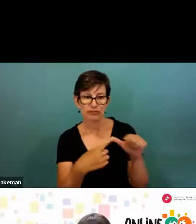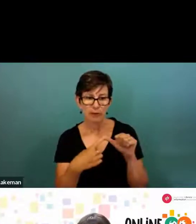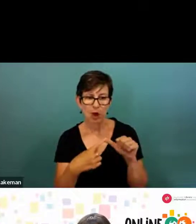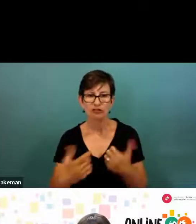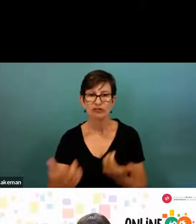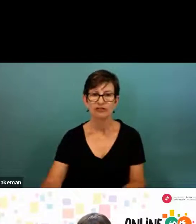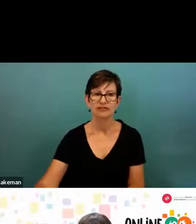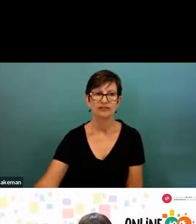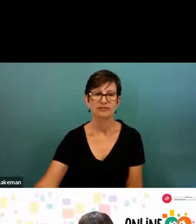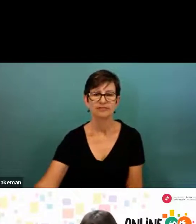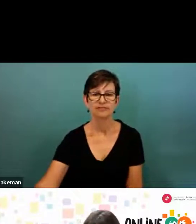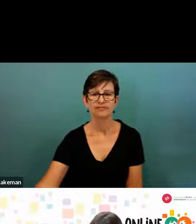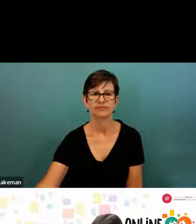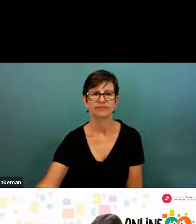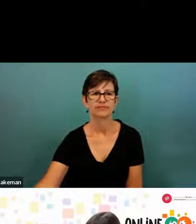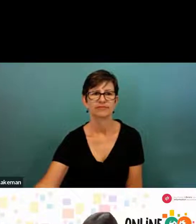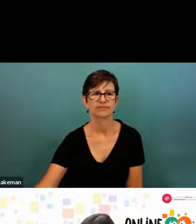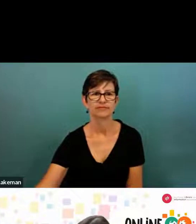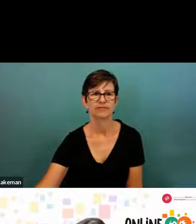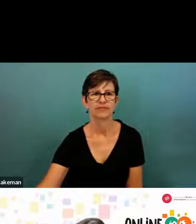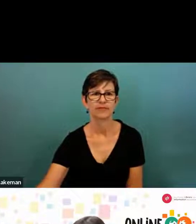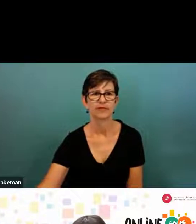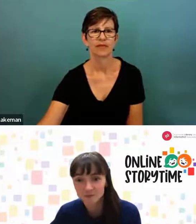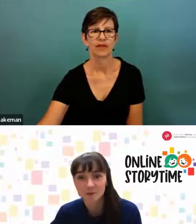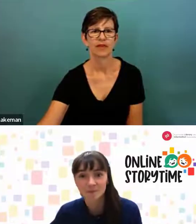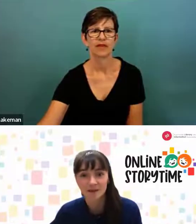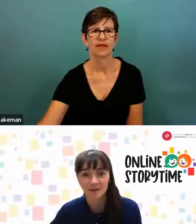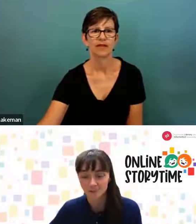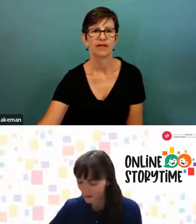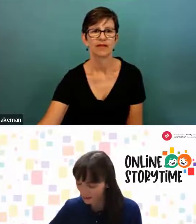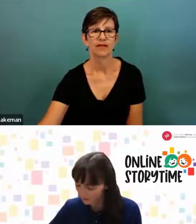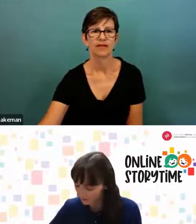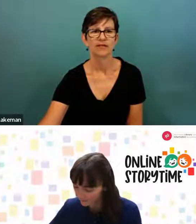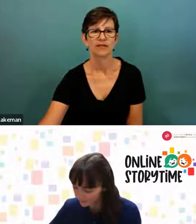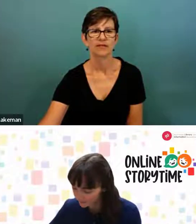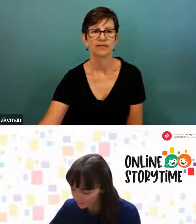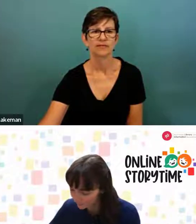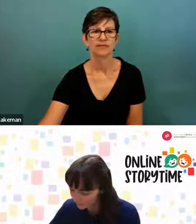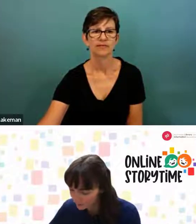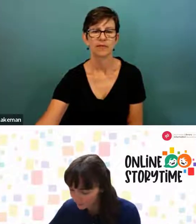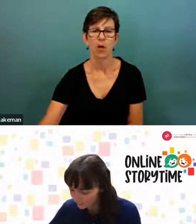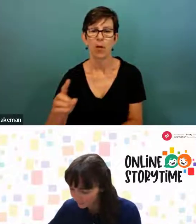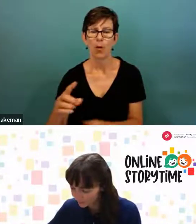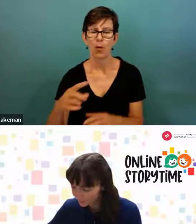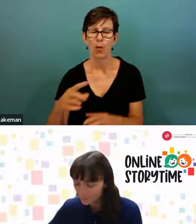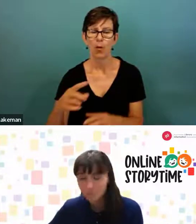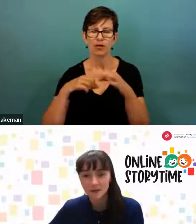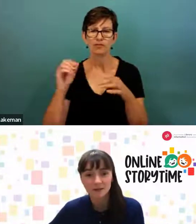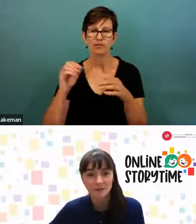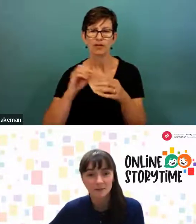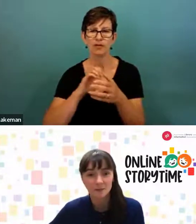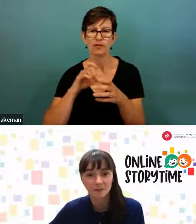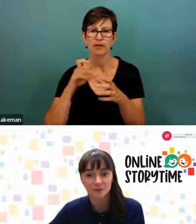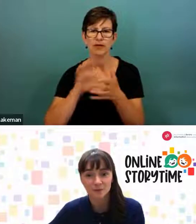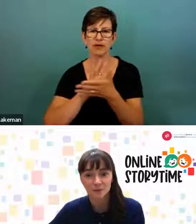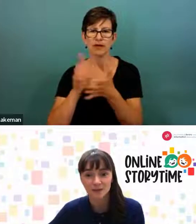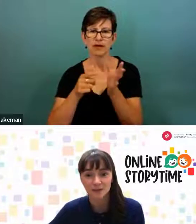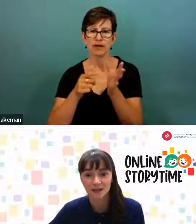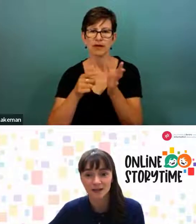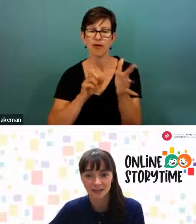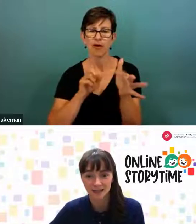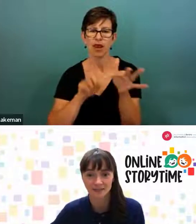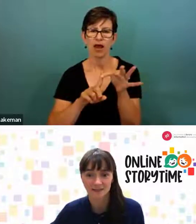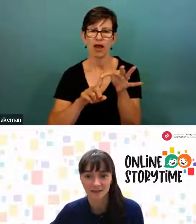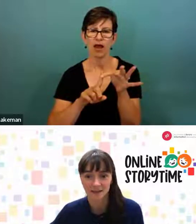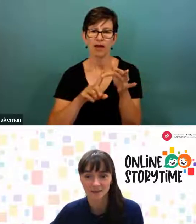1 second. There was a question from Caroline Munchenberg, and this might be